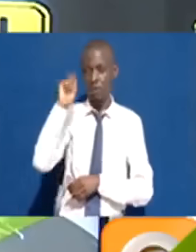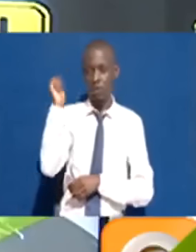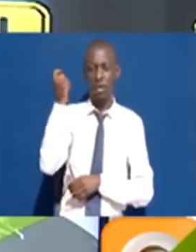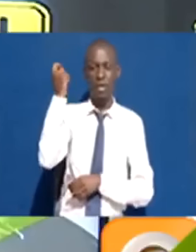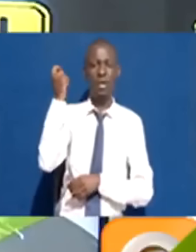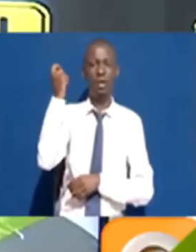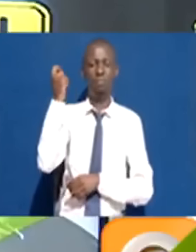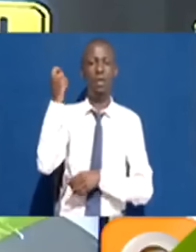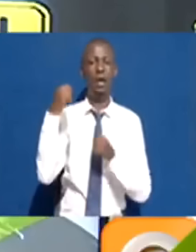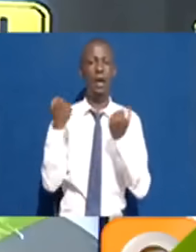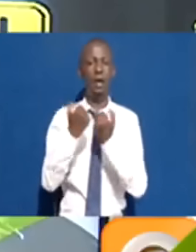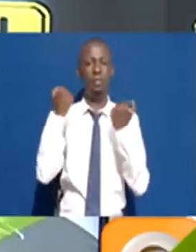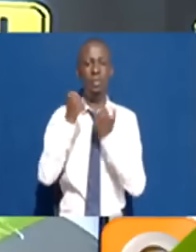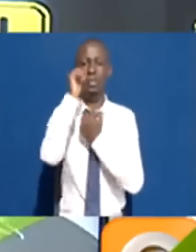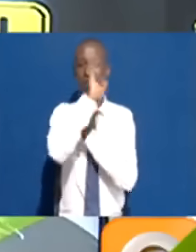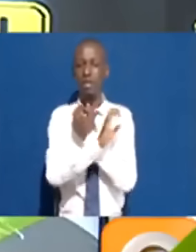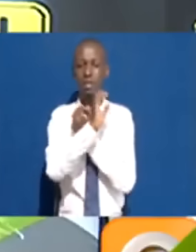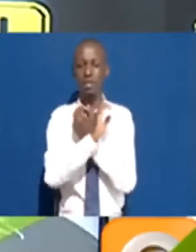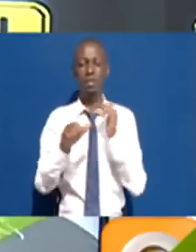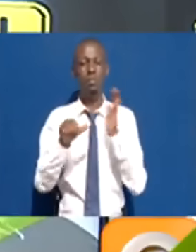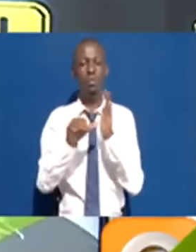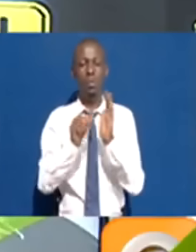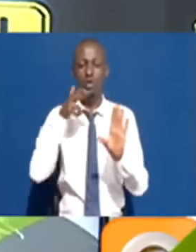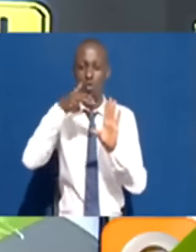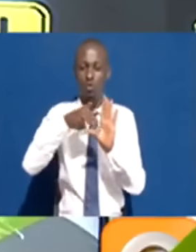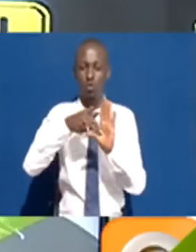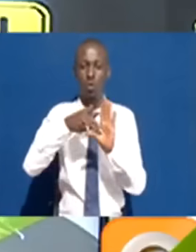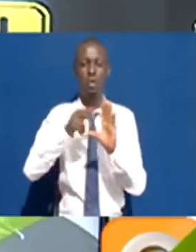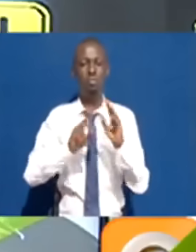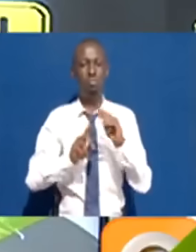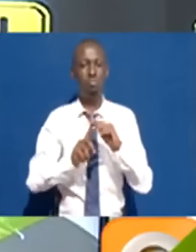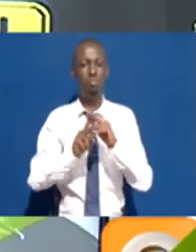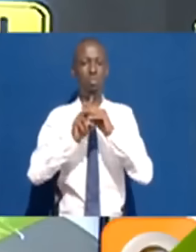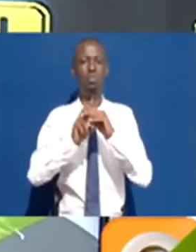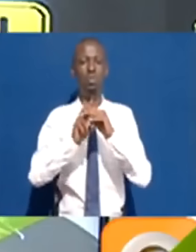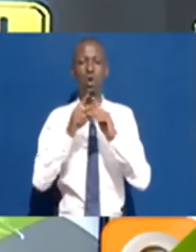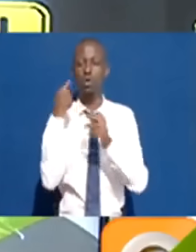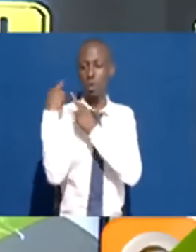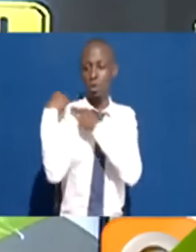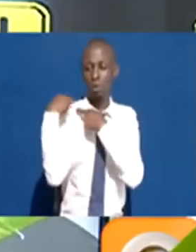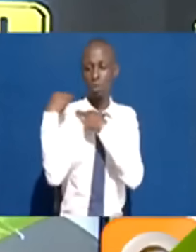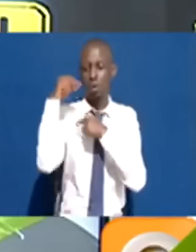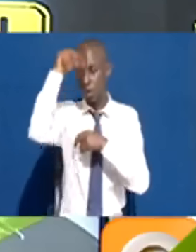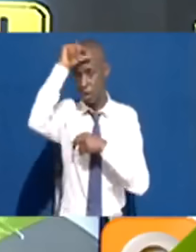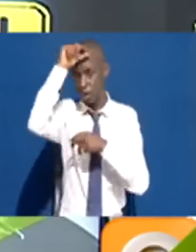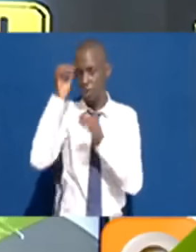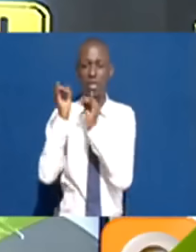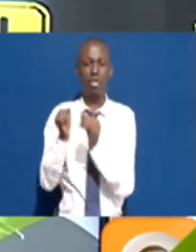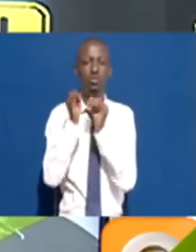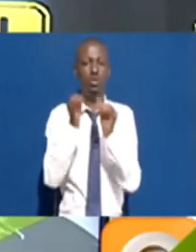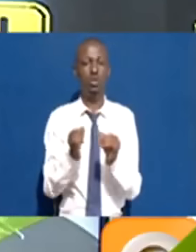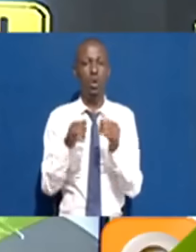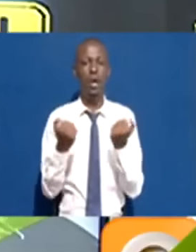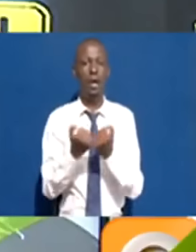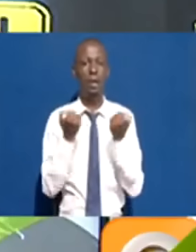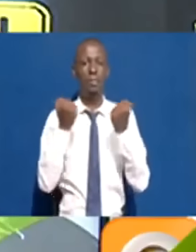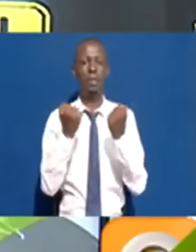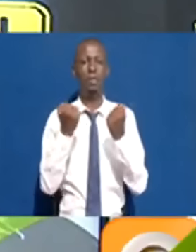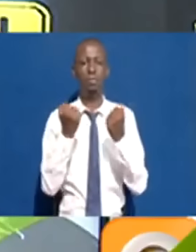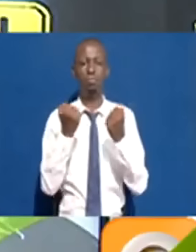the country into a fuel crisis occasioned by individuals in the executive who are using proxies to deal with three